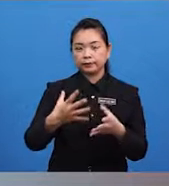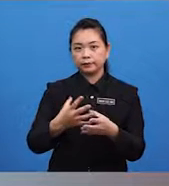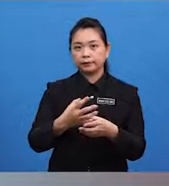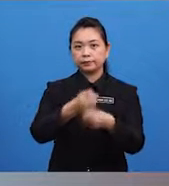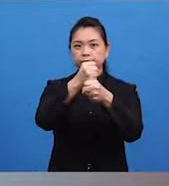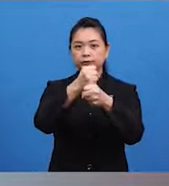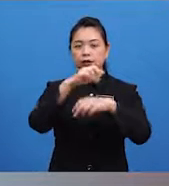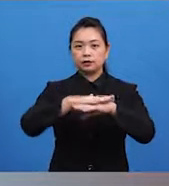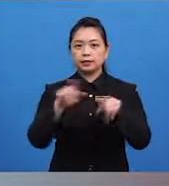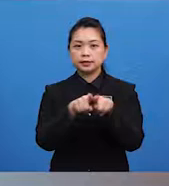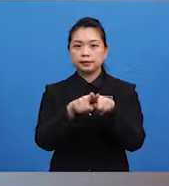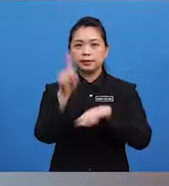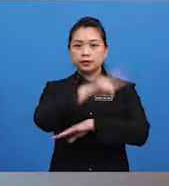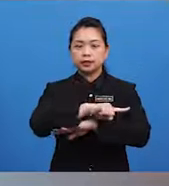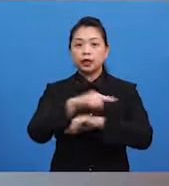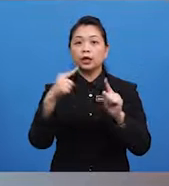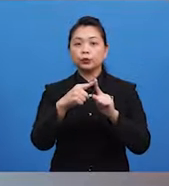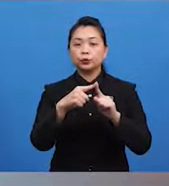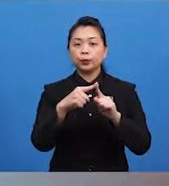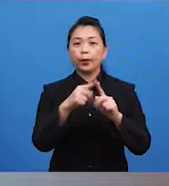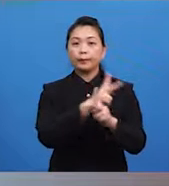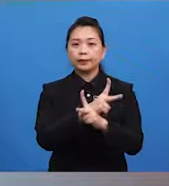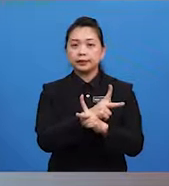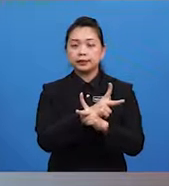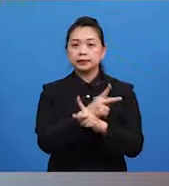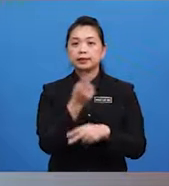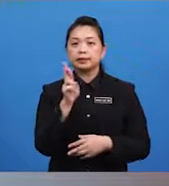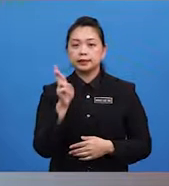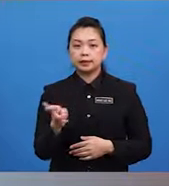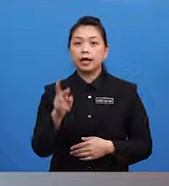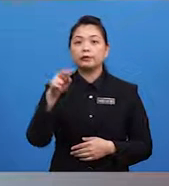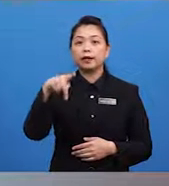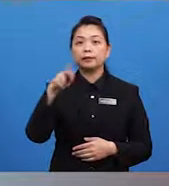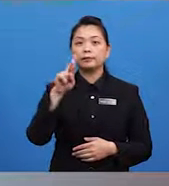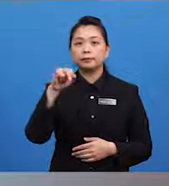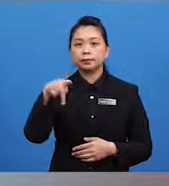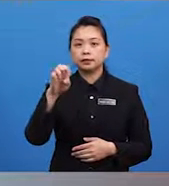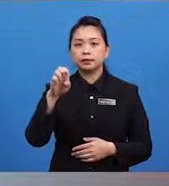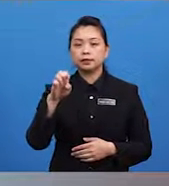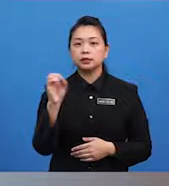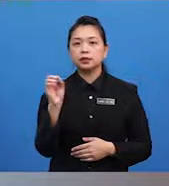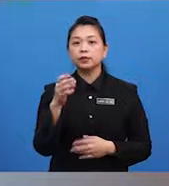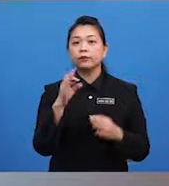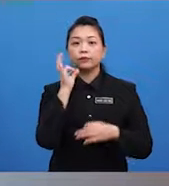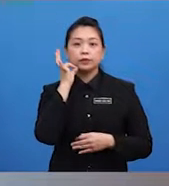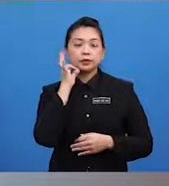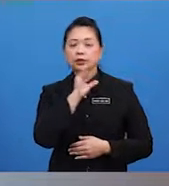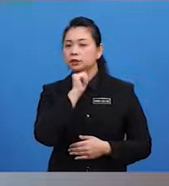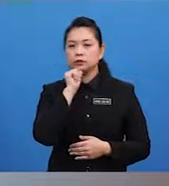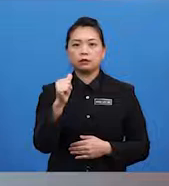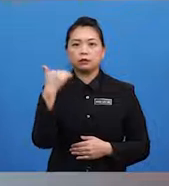the same day to preserve their ripeness. The fruits do not smell while still in their